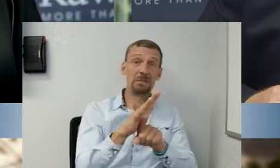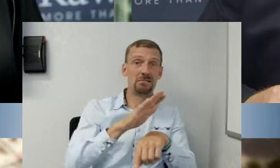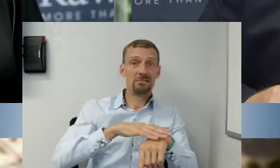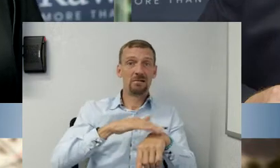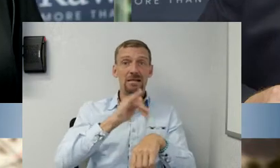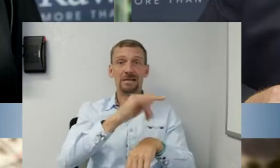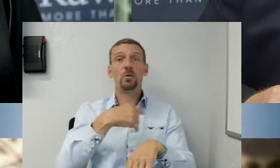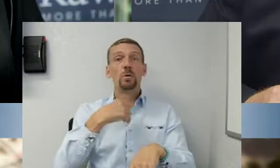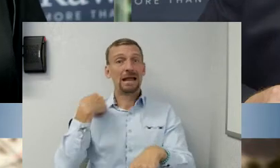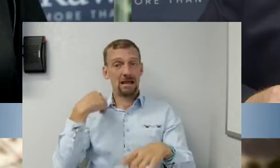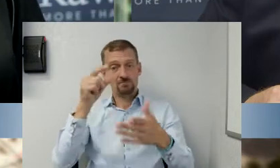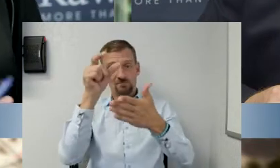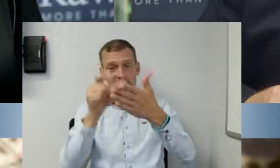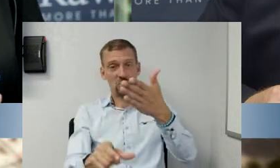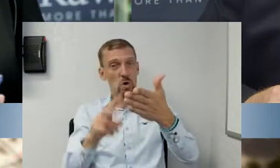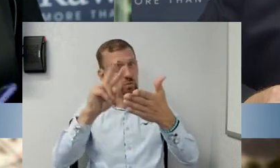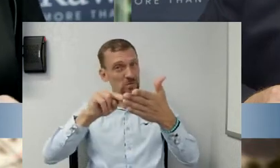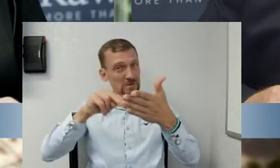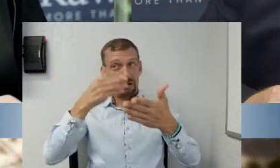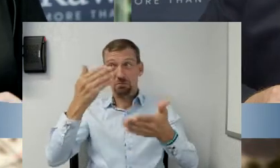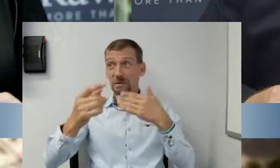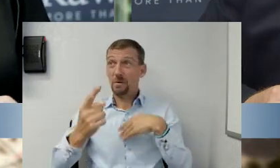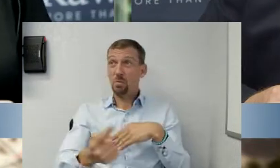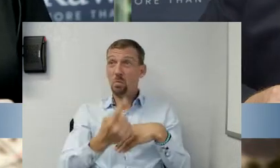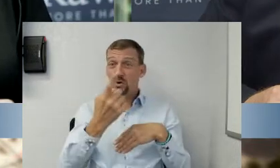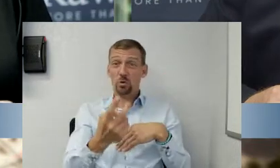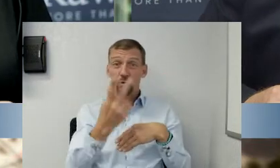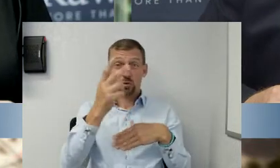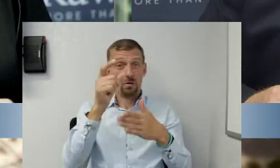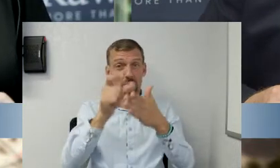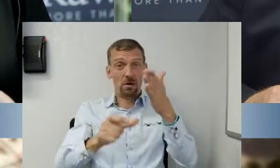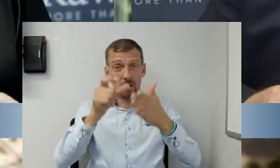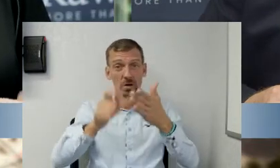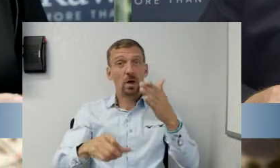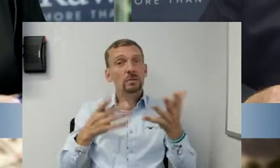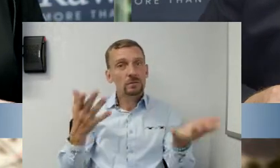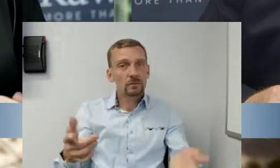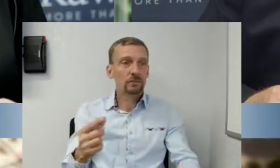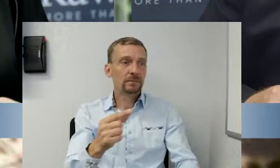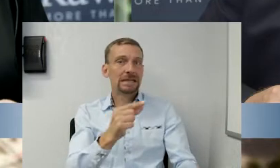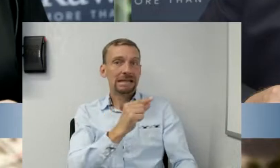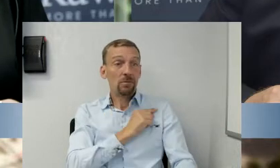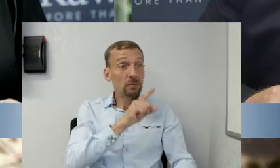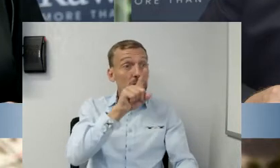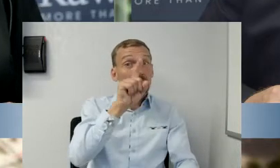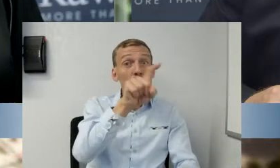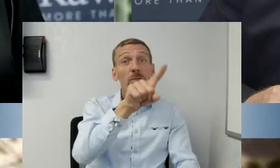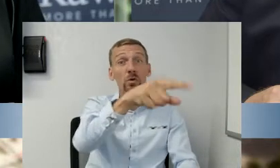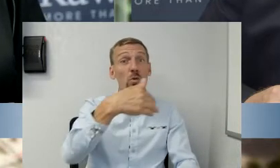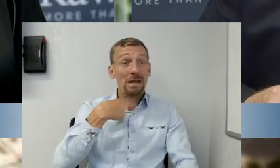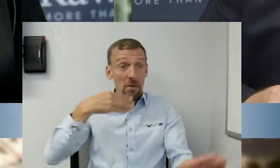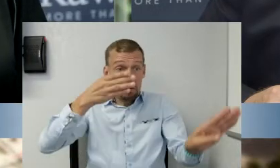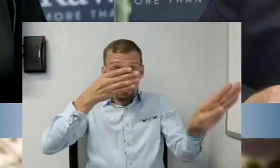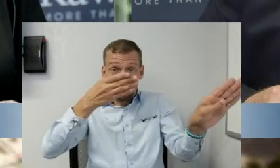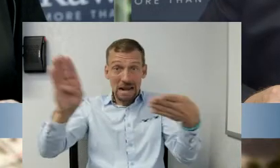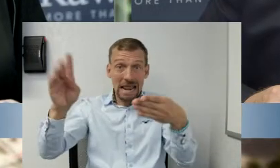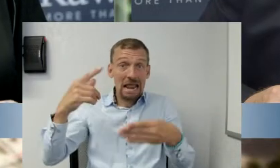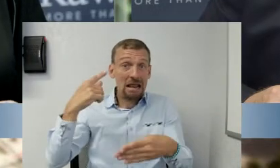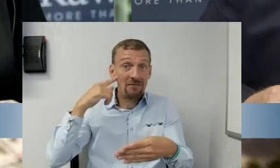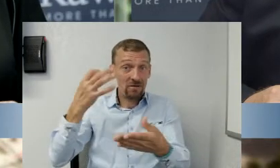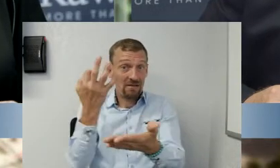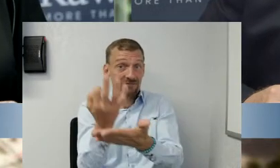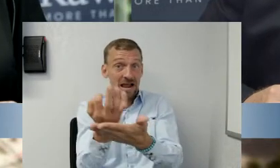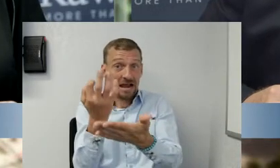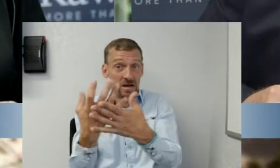also an article, maybe a couple of articles about it. But do you and does Kaweah Delta have a plan to assist with the